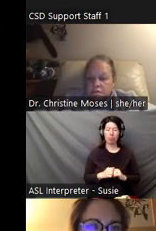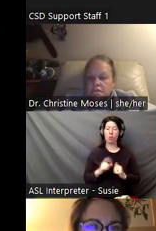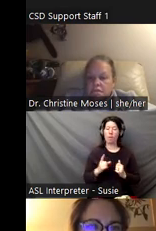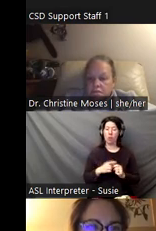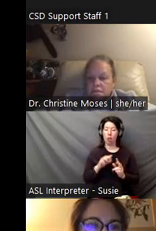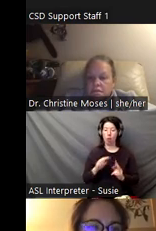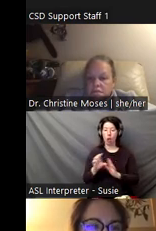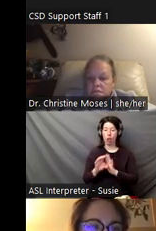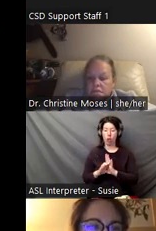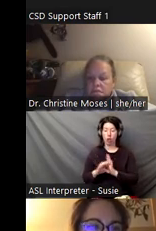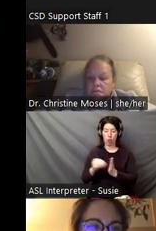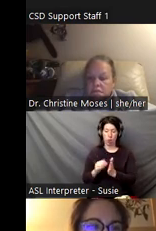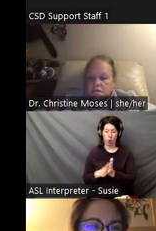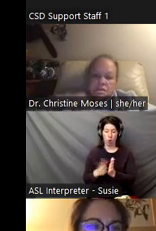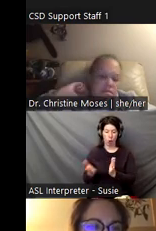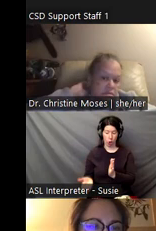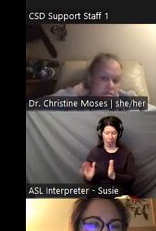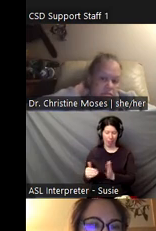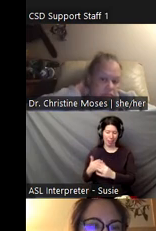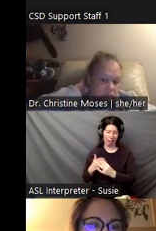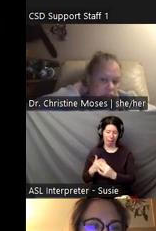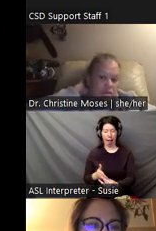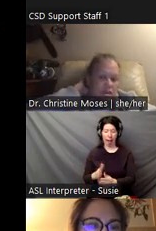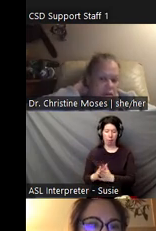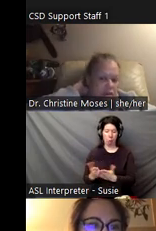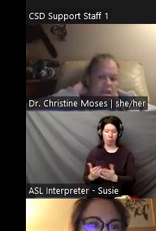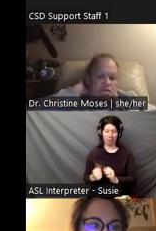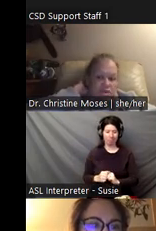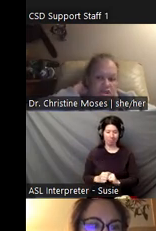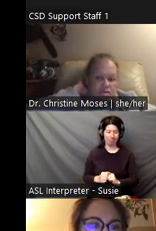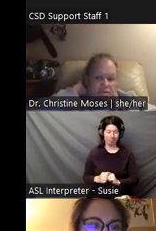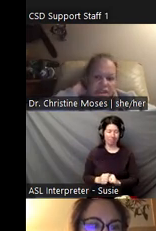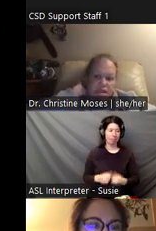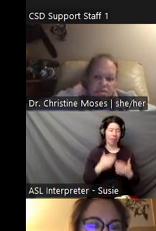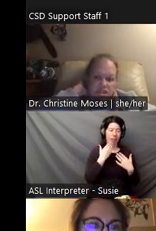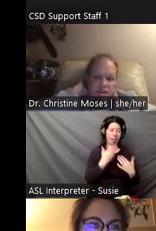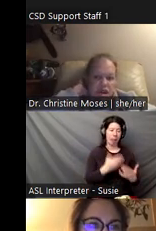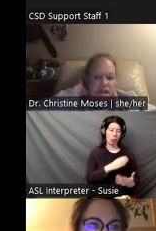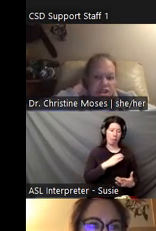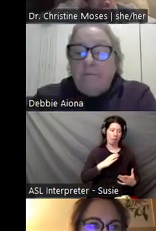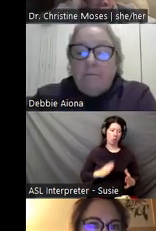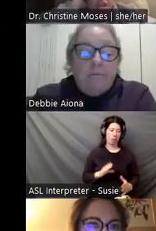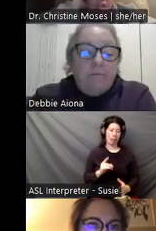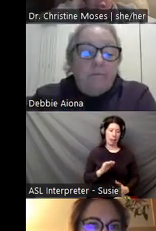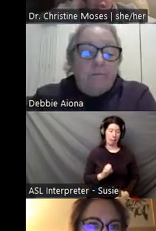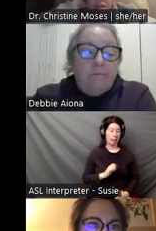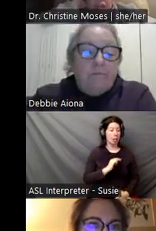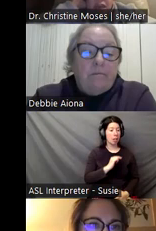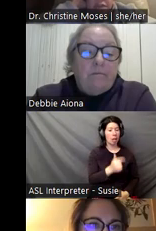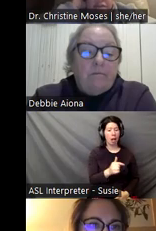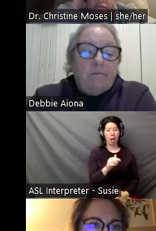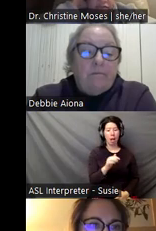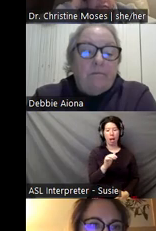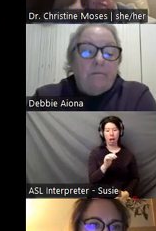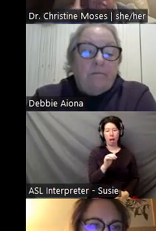charter says, because that's kind of our guidepost. Thank you, Commissioner Debbie. Commissioner Ajay, and then